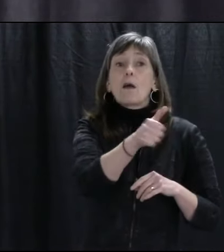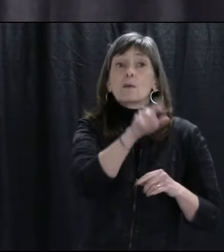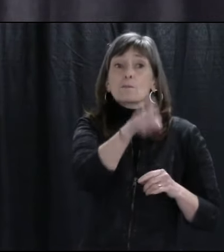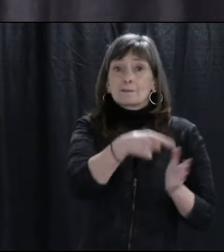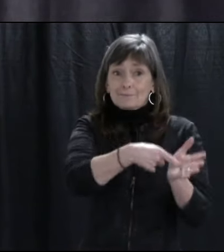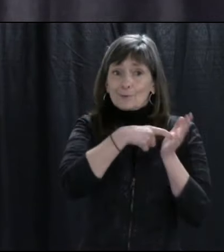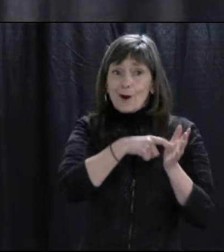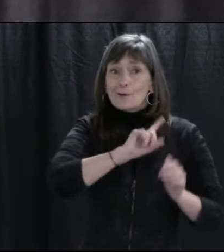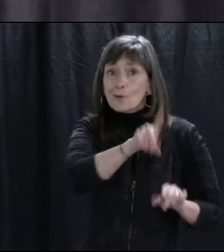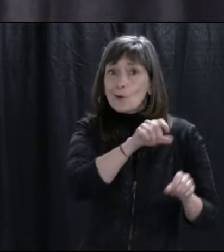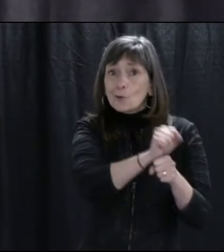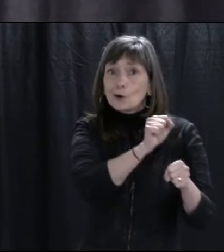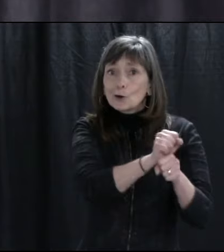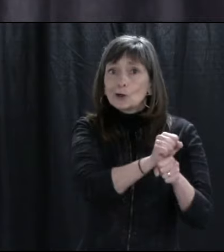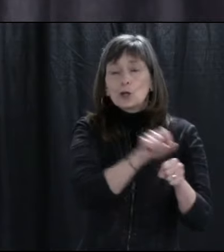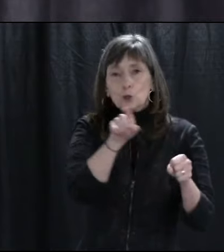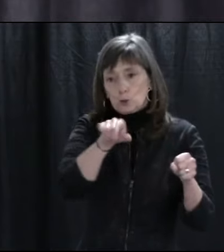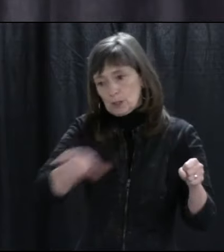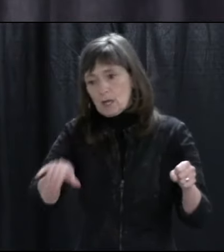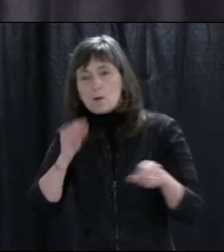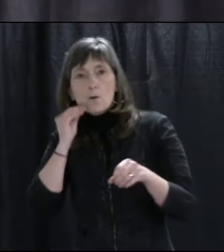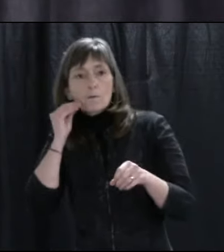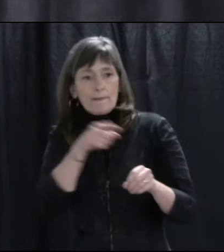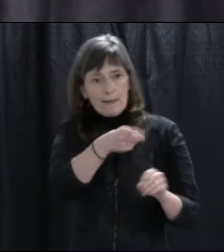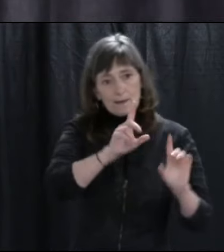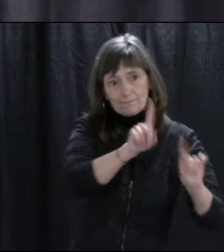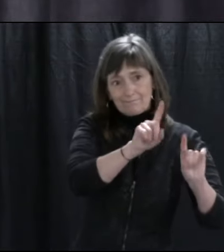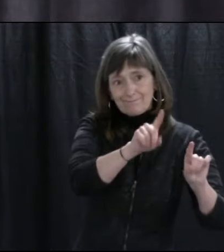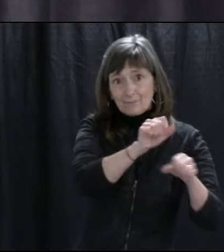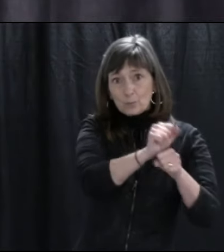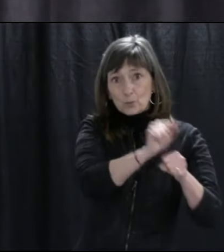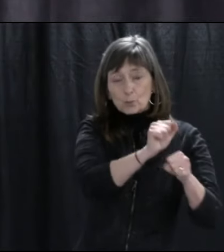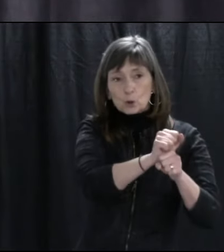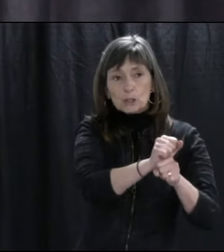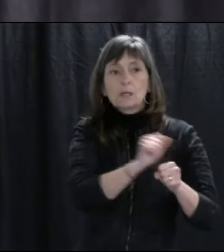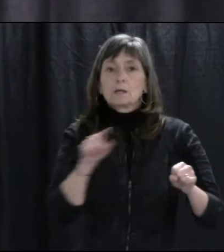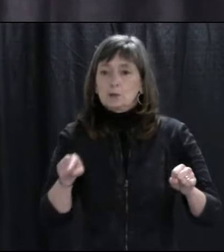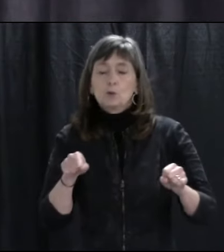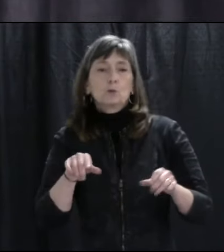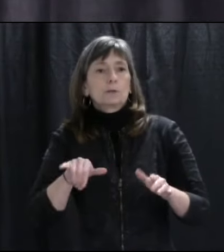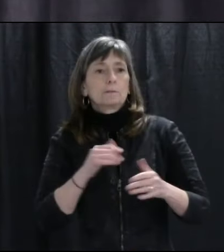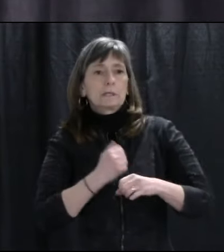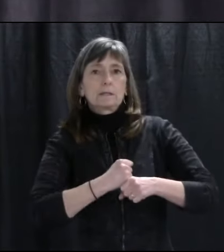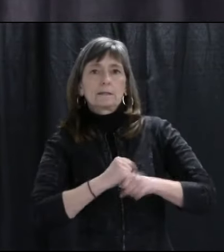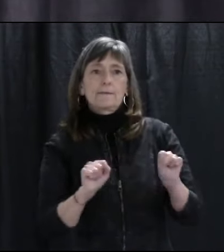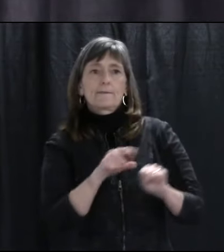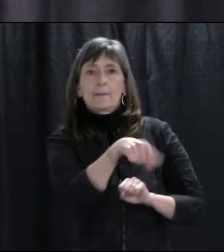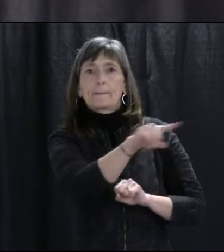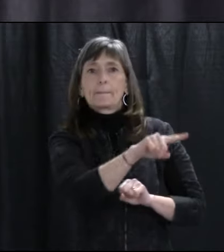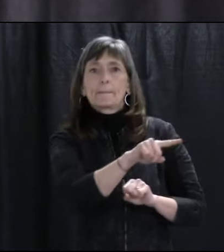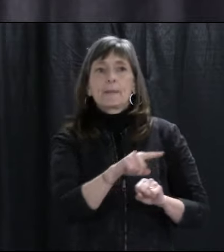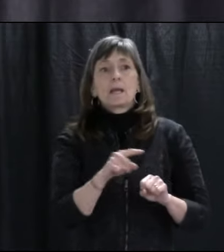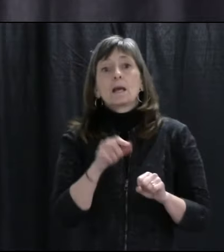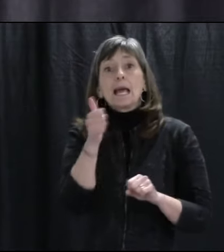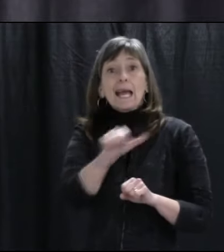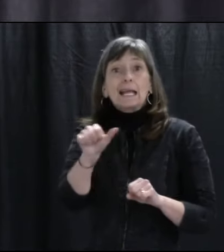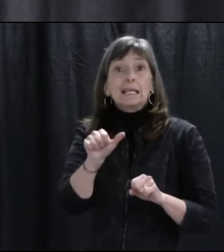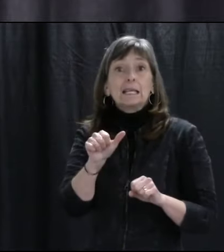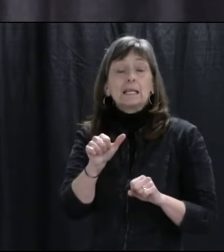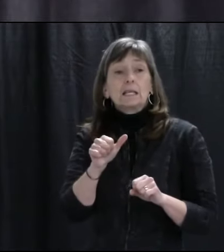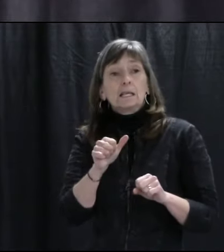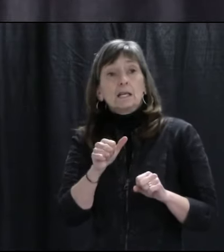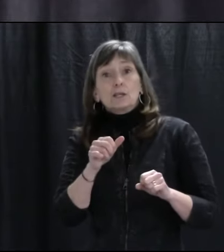services. You are staying home so that we can minimize the risk to our healthcare workers, our grocery store workers, our